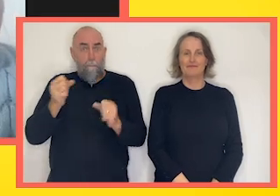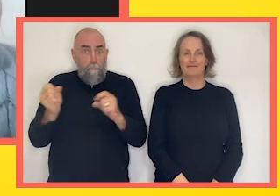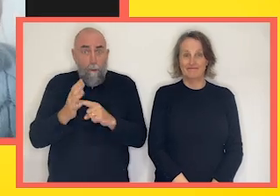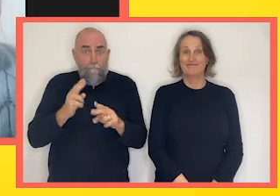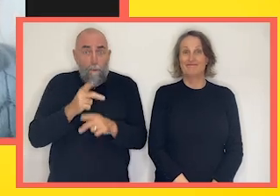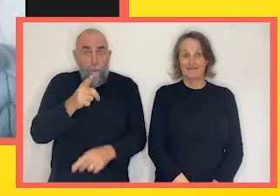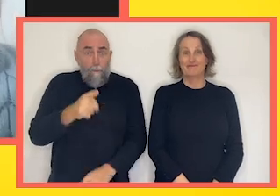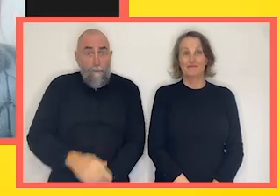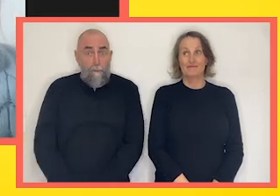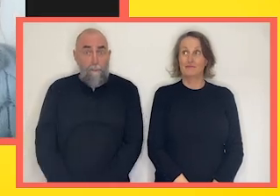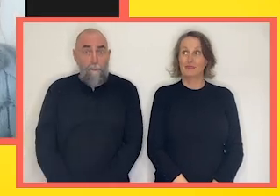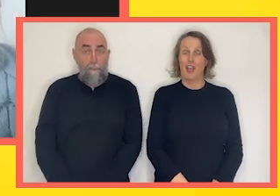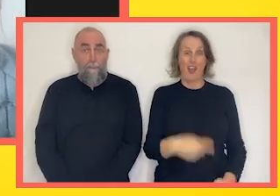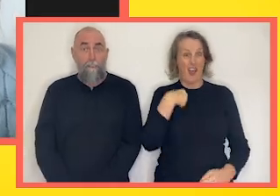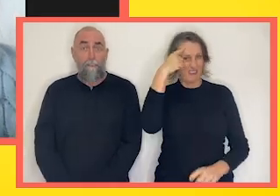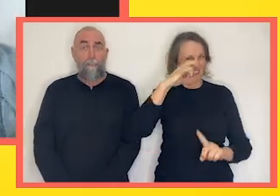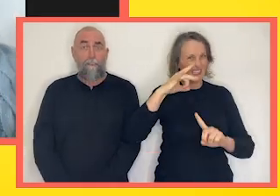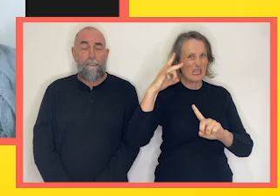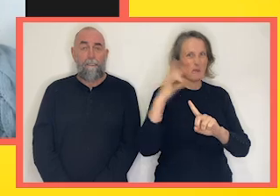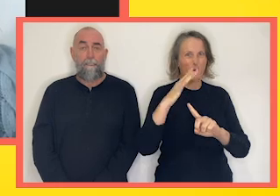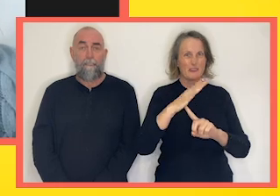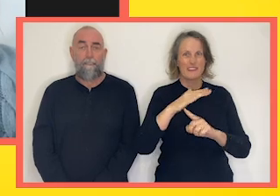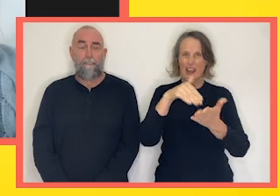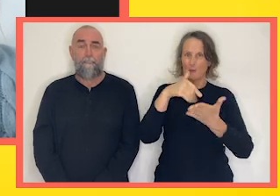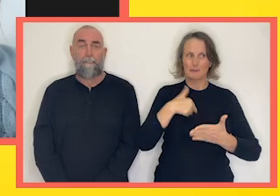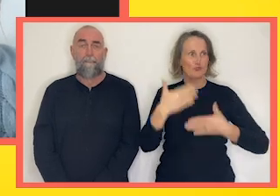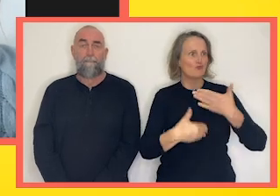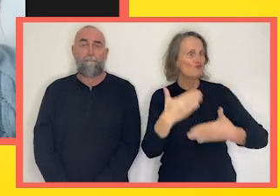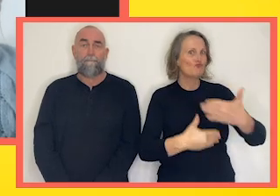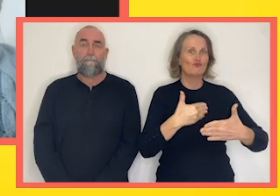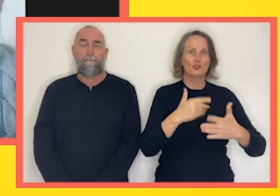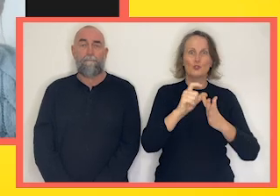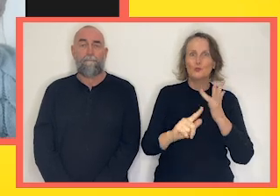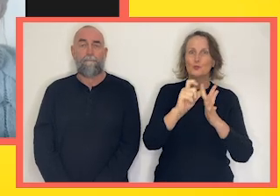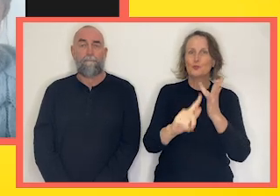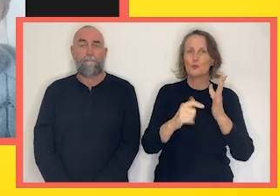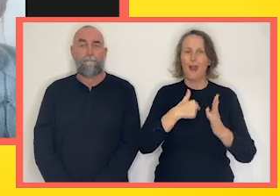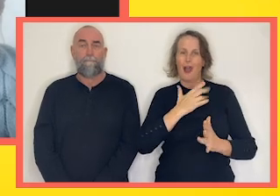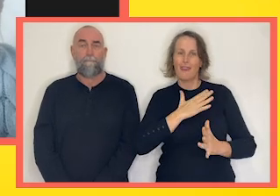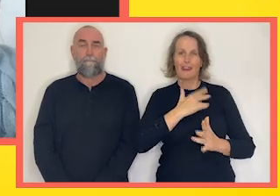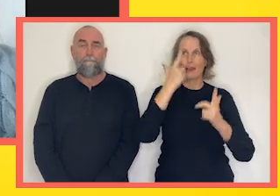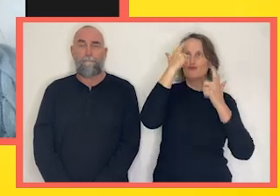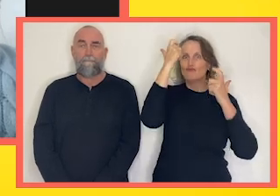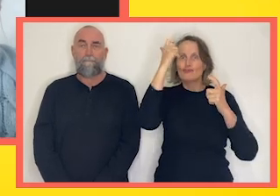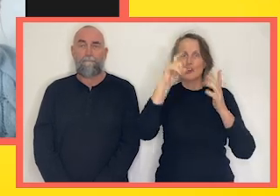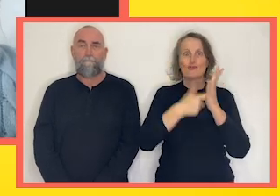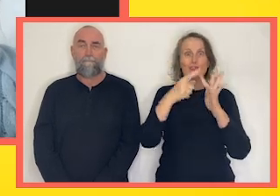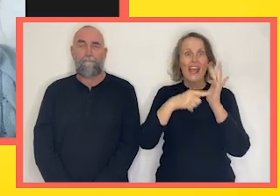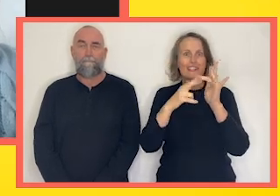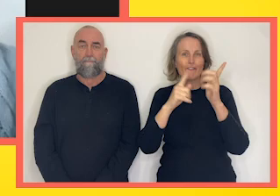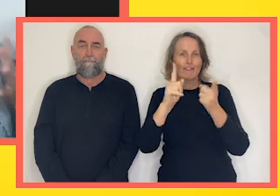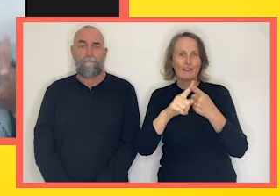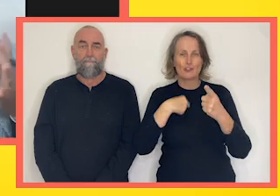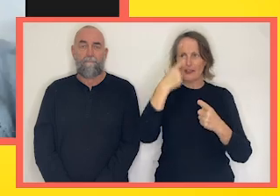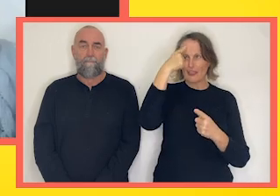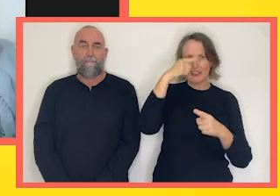it's everything. It really is everything. It's what keeps me going. It's what I love, that creative energy that you get to kind